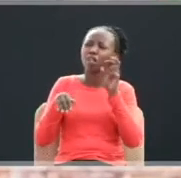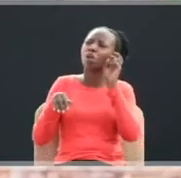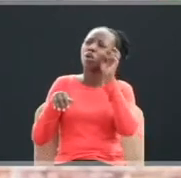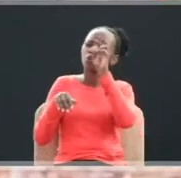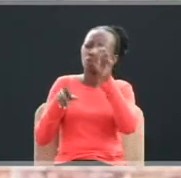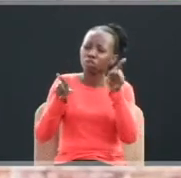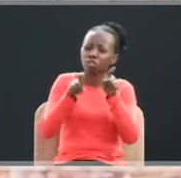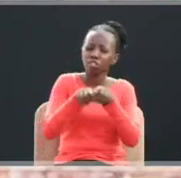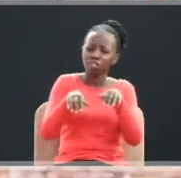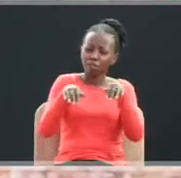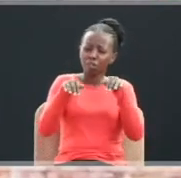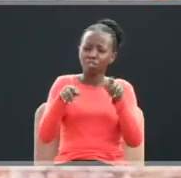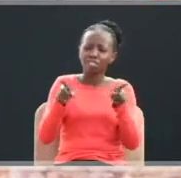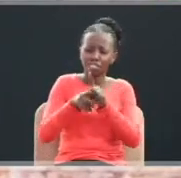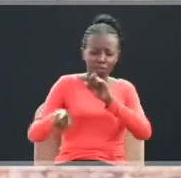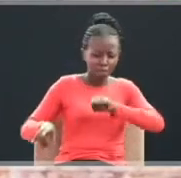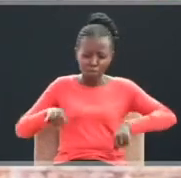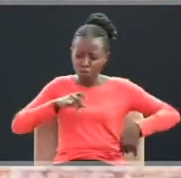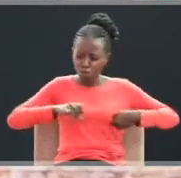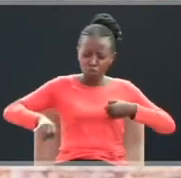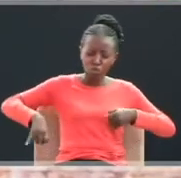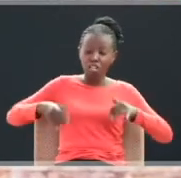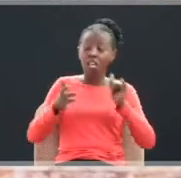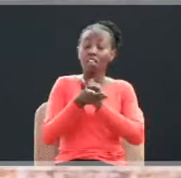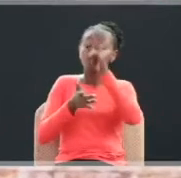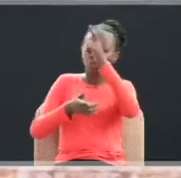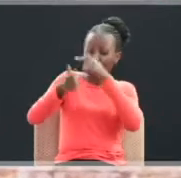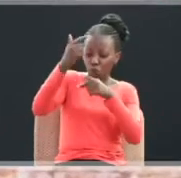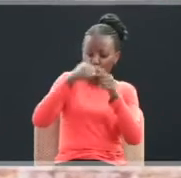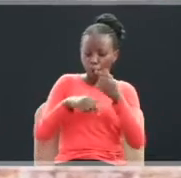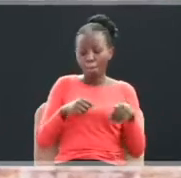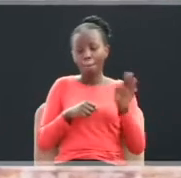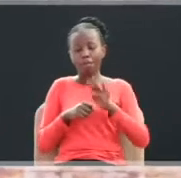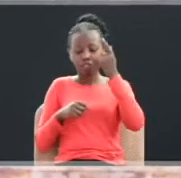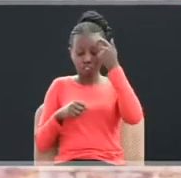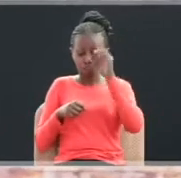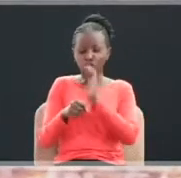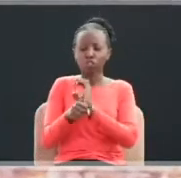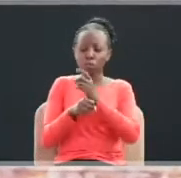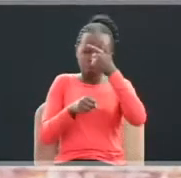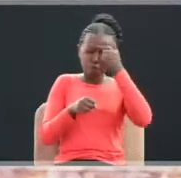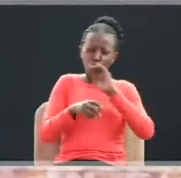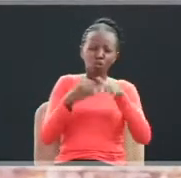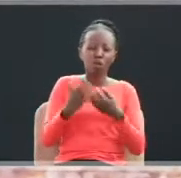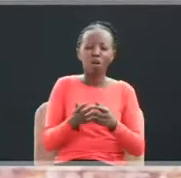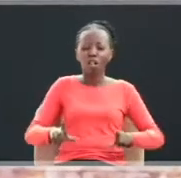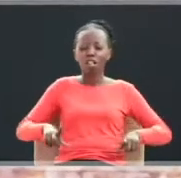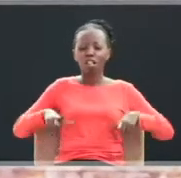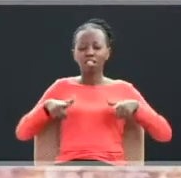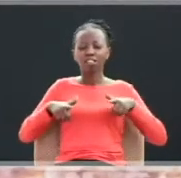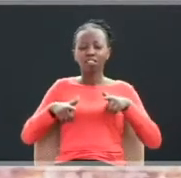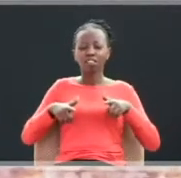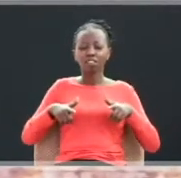watching and rejoicing that you are coming back for the church, because we are living in the last